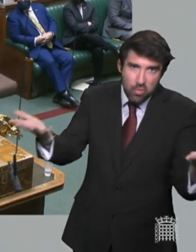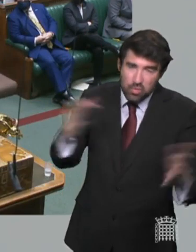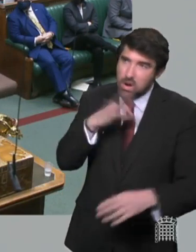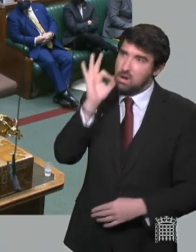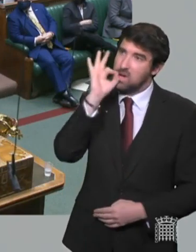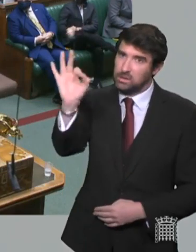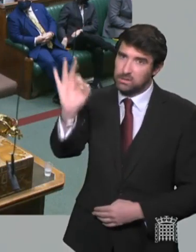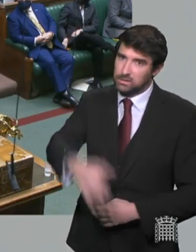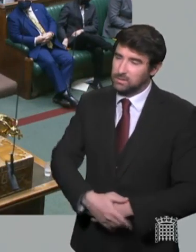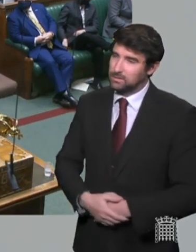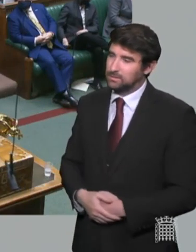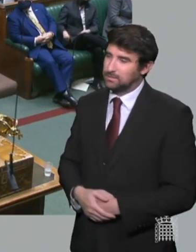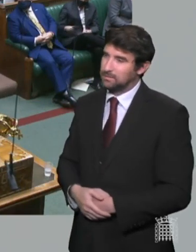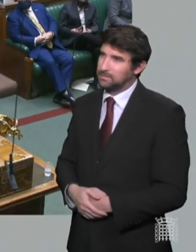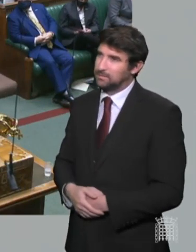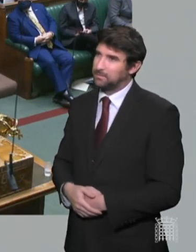Keir Starmer.